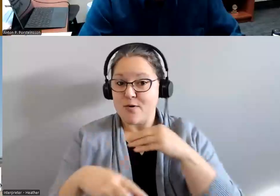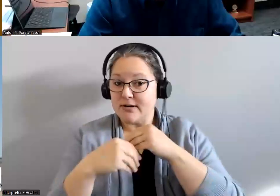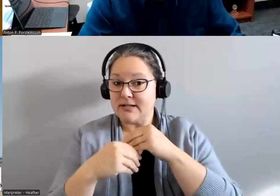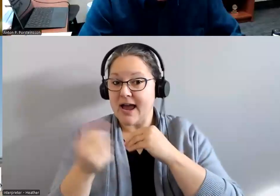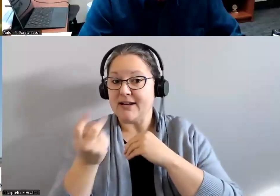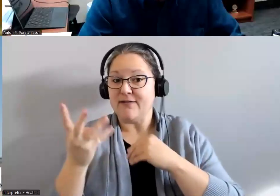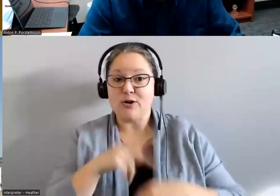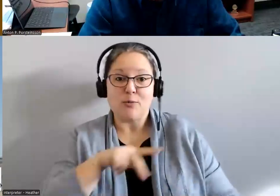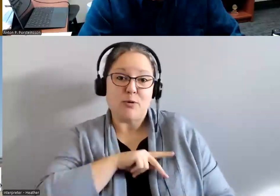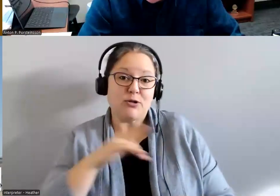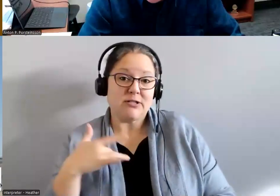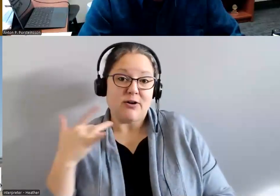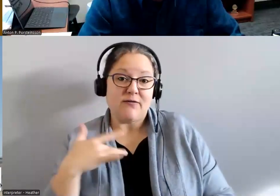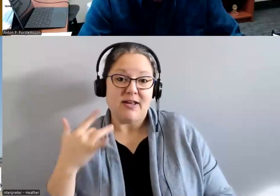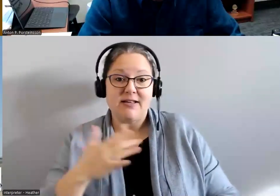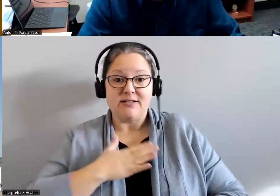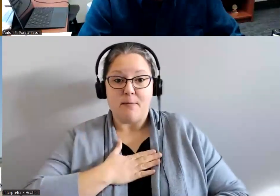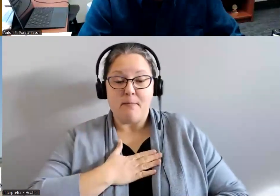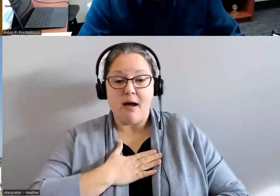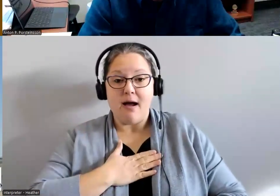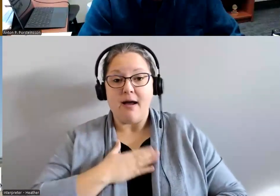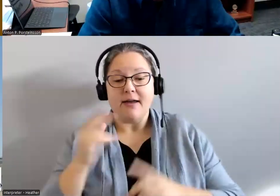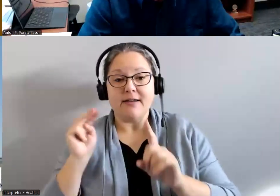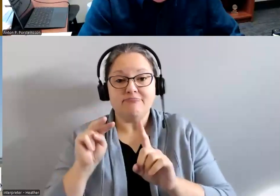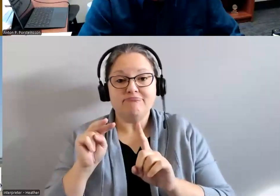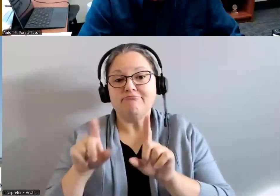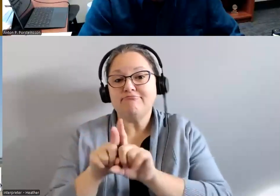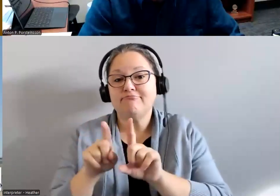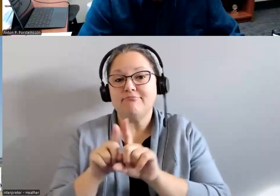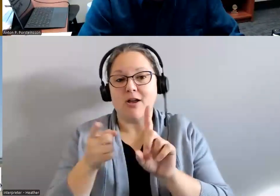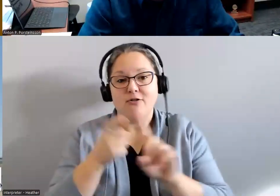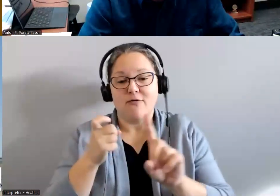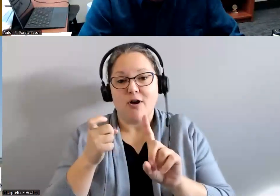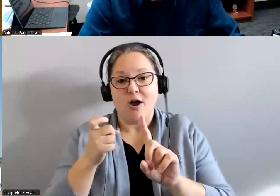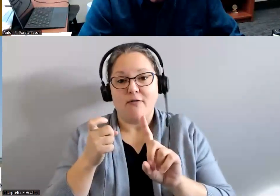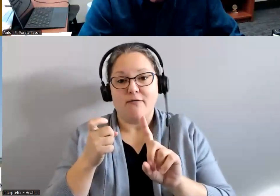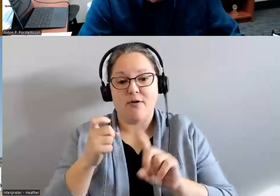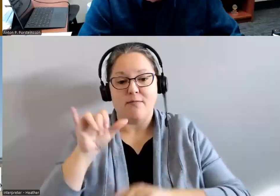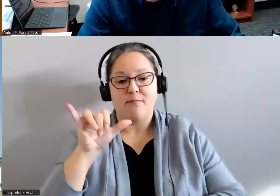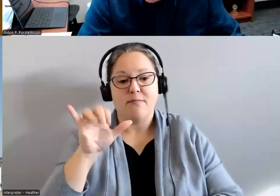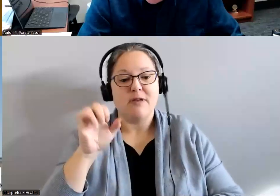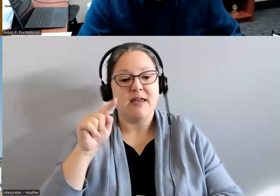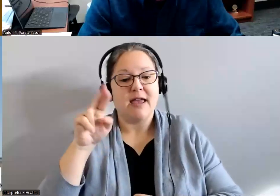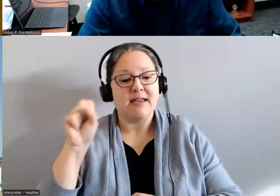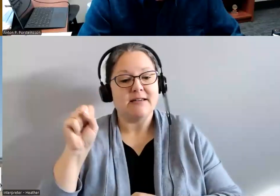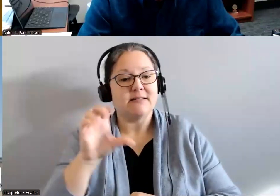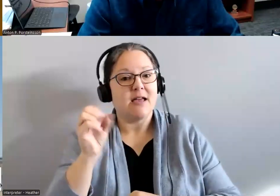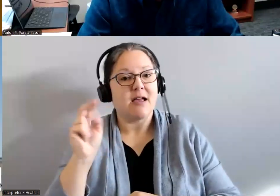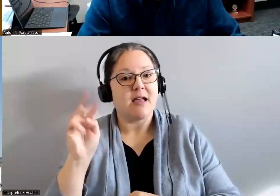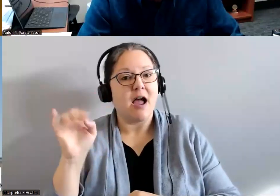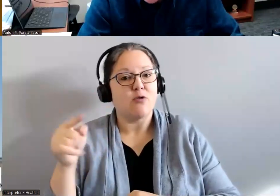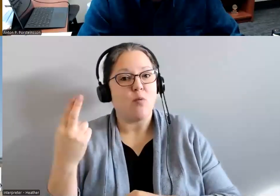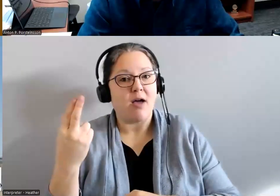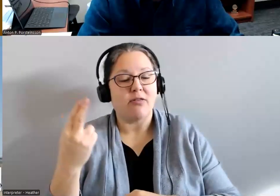personal notes on my behalf as well as on behalf of Yates Conwell. Amer was a part